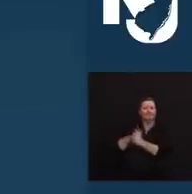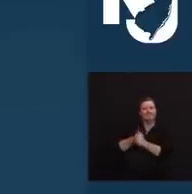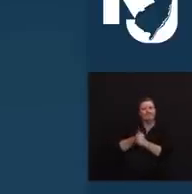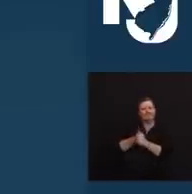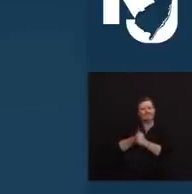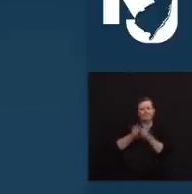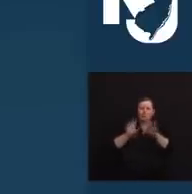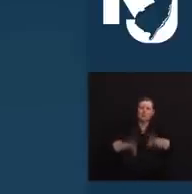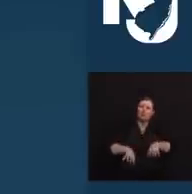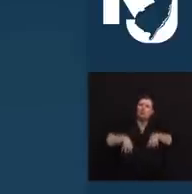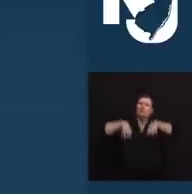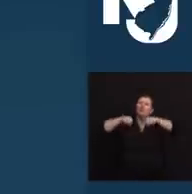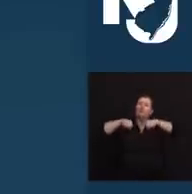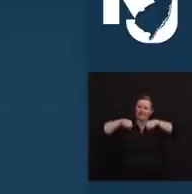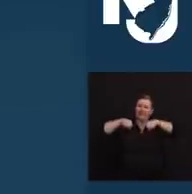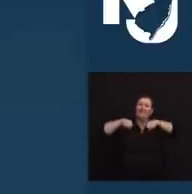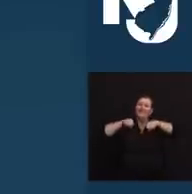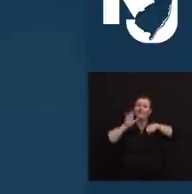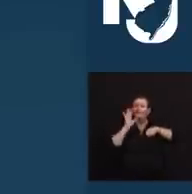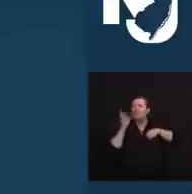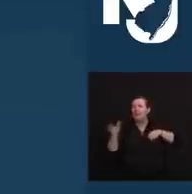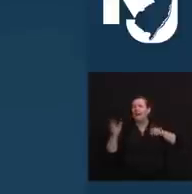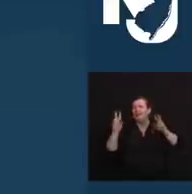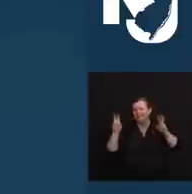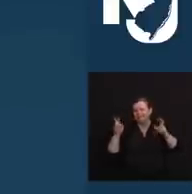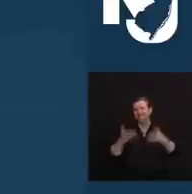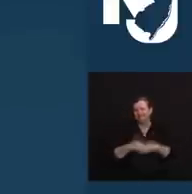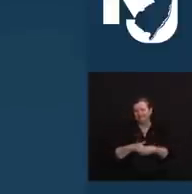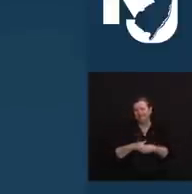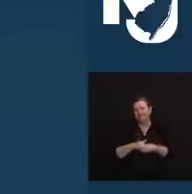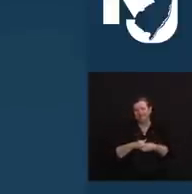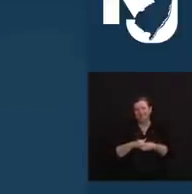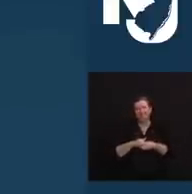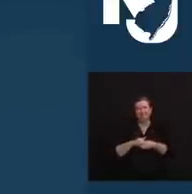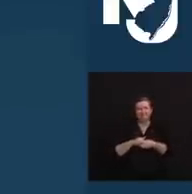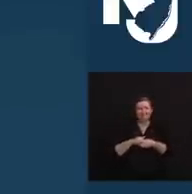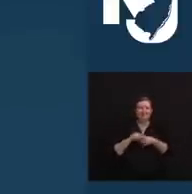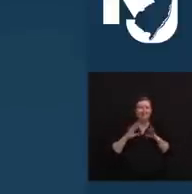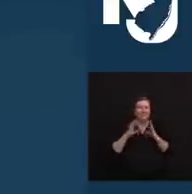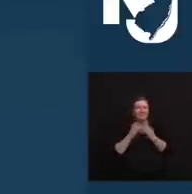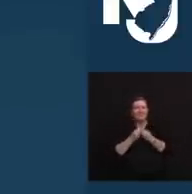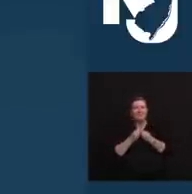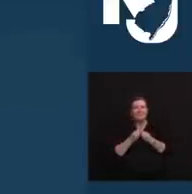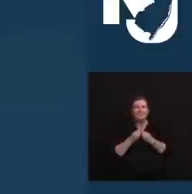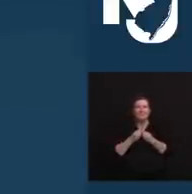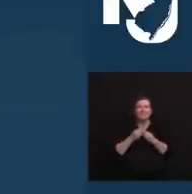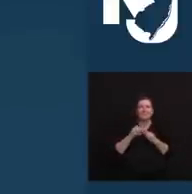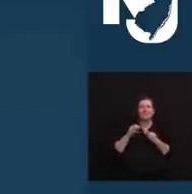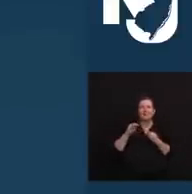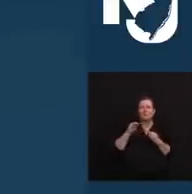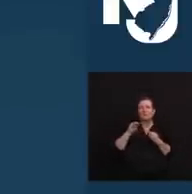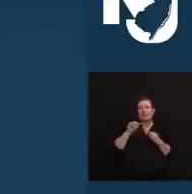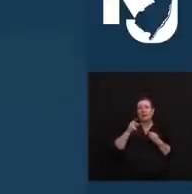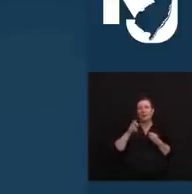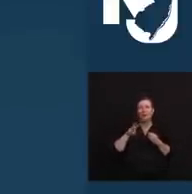A surrogate great-grandmother, for Matthew, Mark, Max, Lucas, and Addison. Laura's funeral service